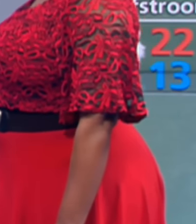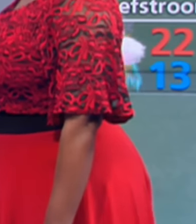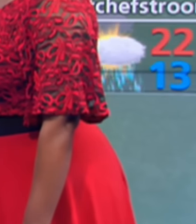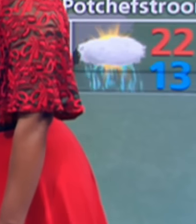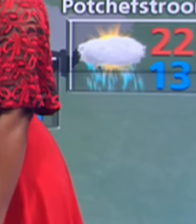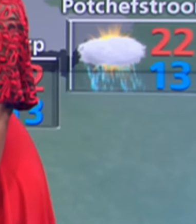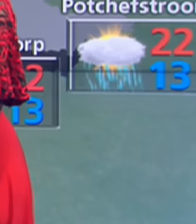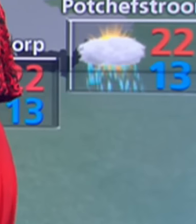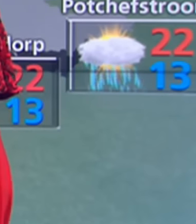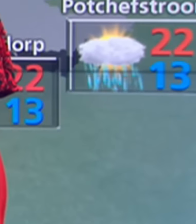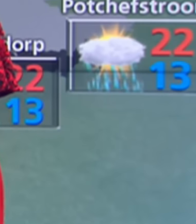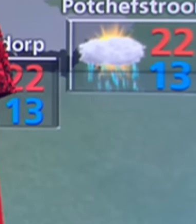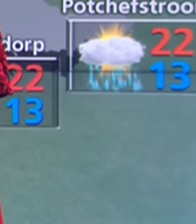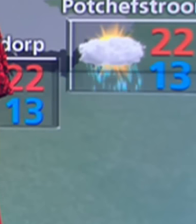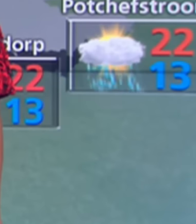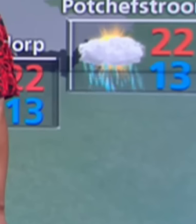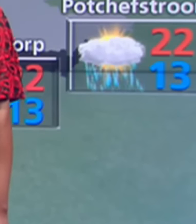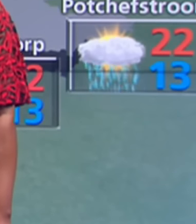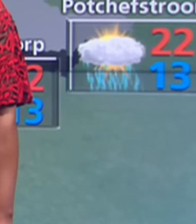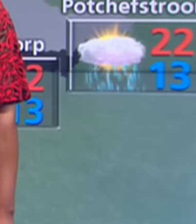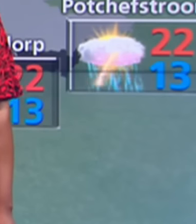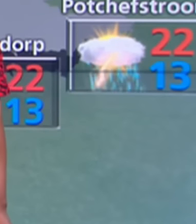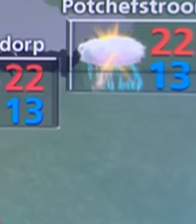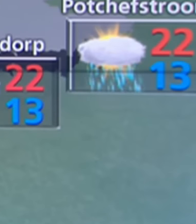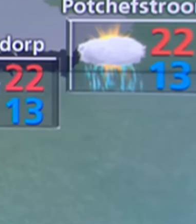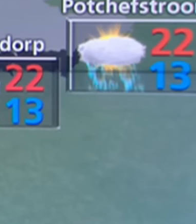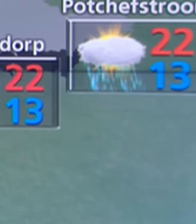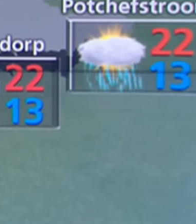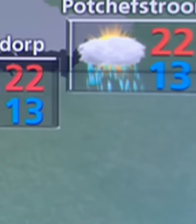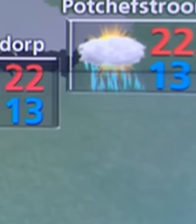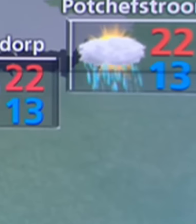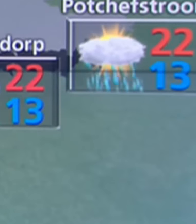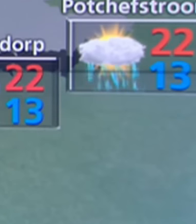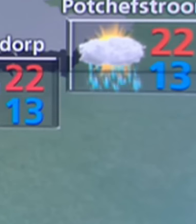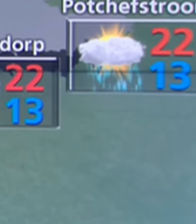re lebelela jwalo le gona go tsena Bloemhof le gona go tla be go ntse go ne le dipula